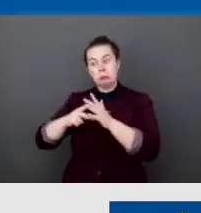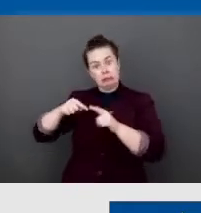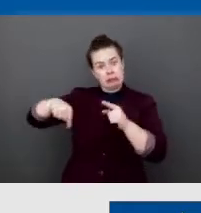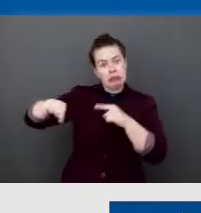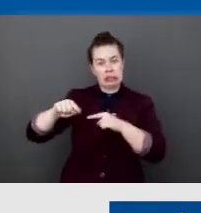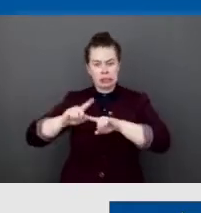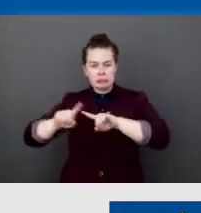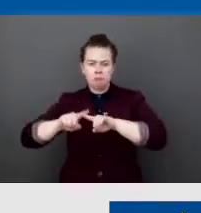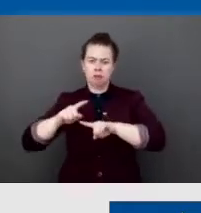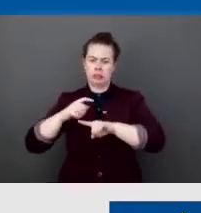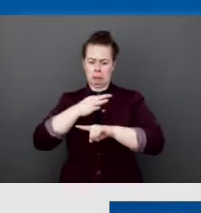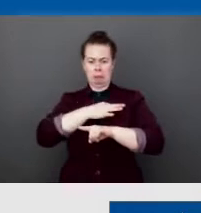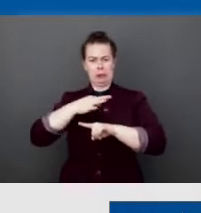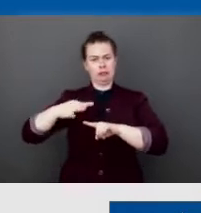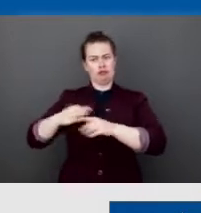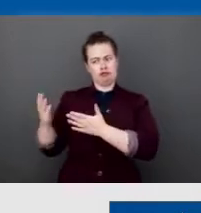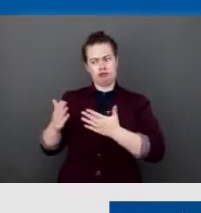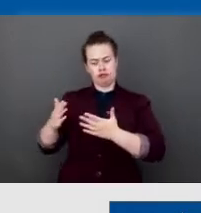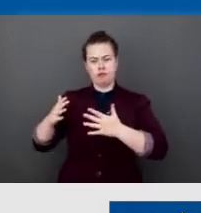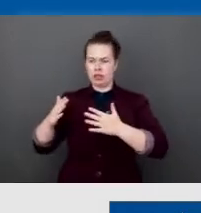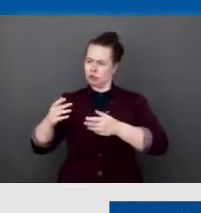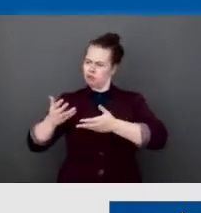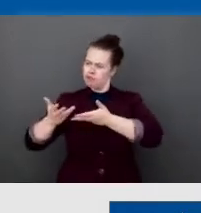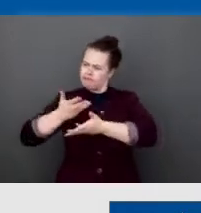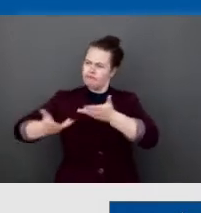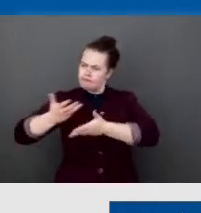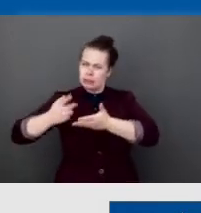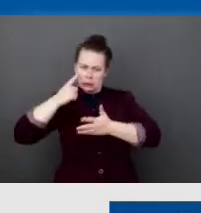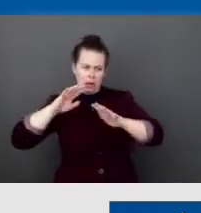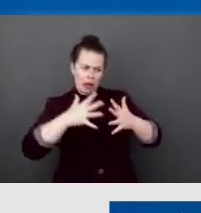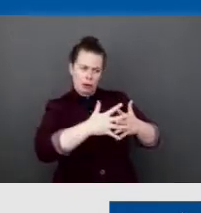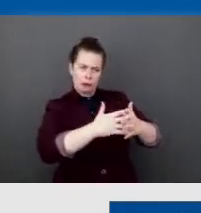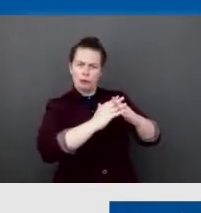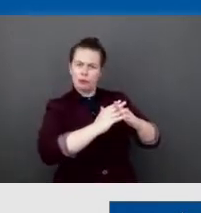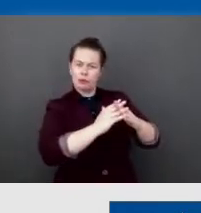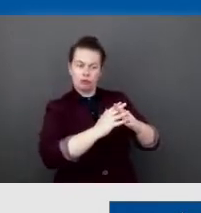to be provided in an integrated fashion. The value also is bringing in